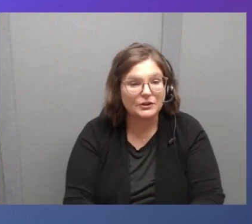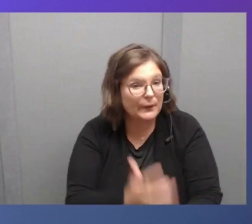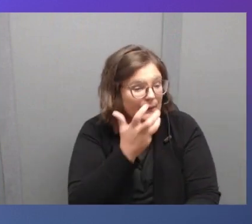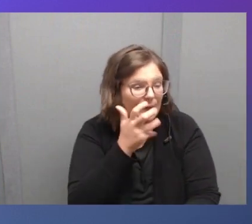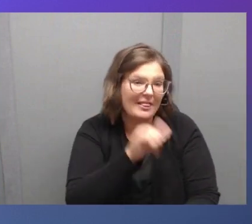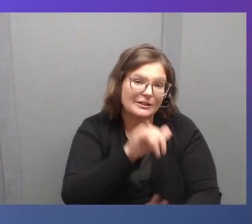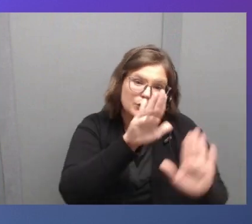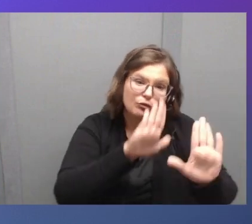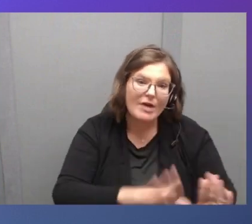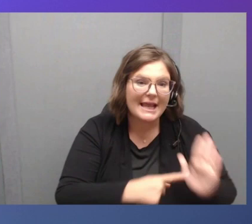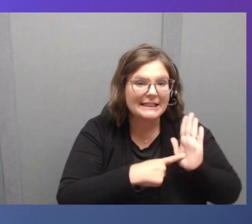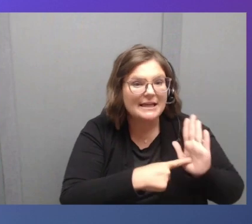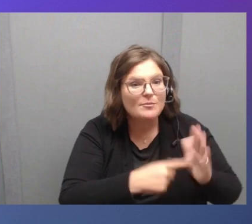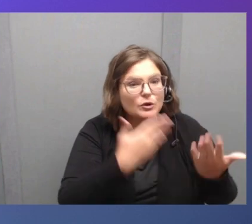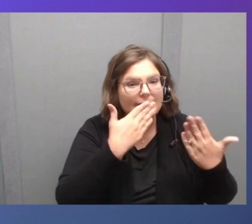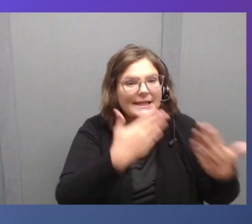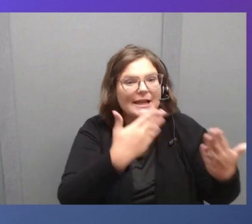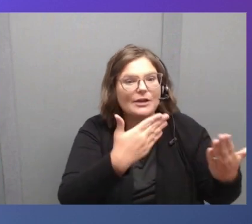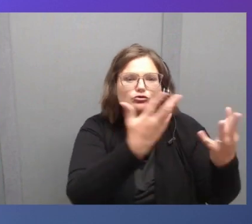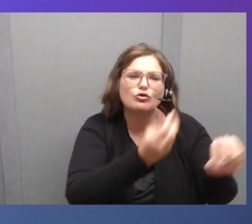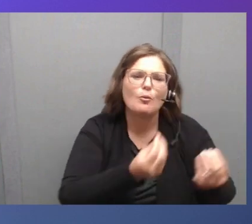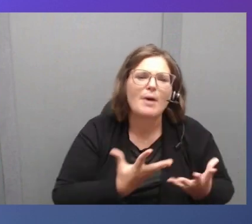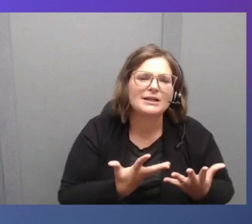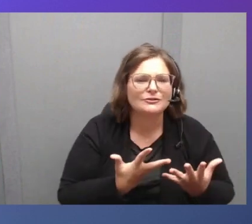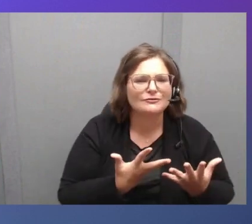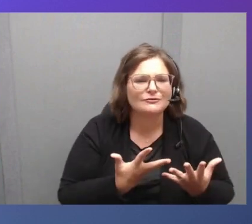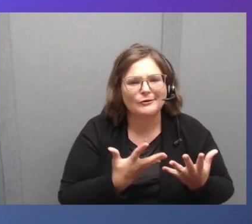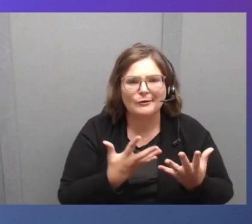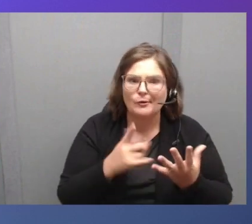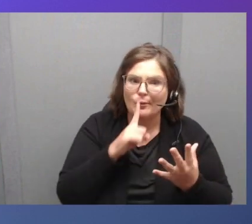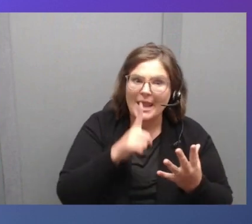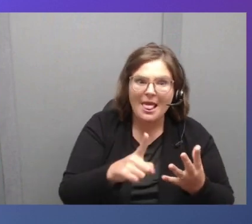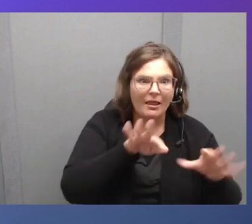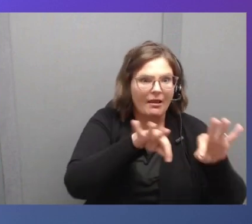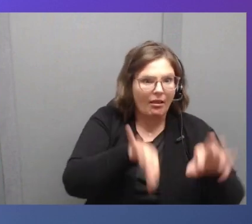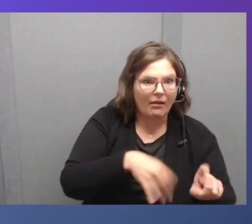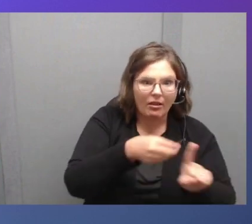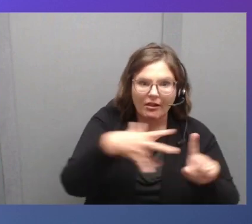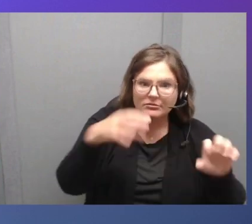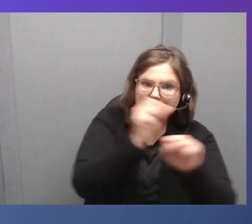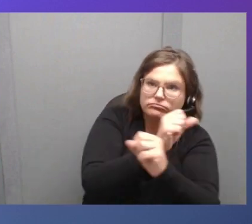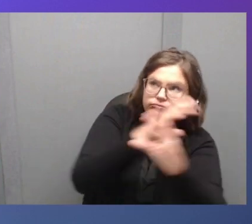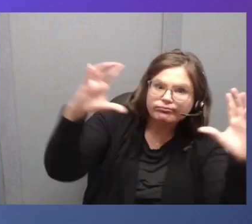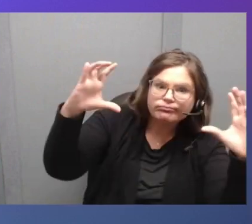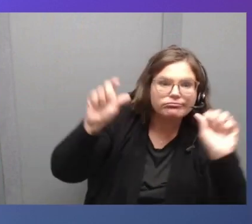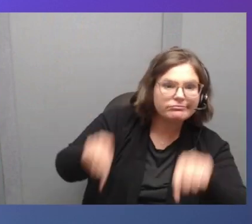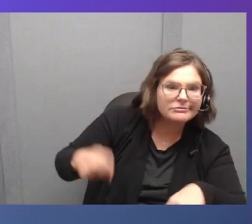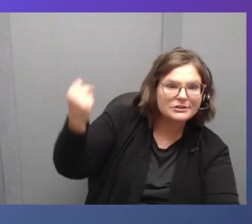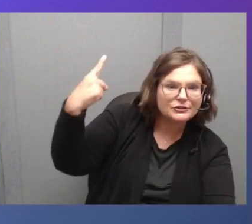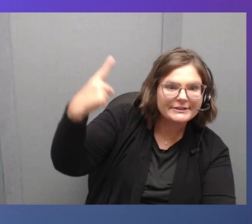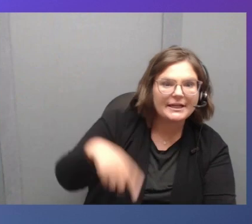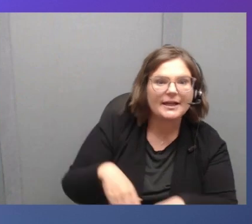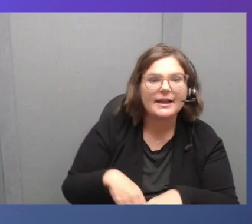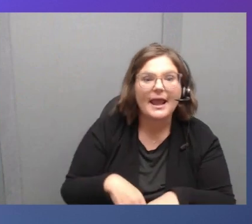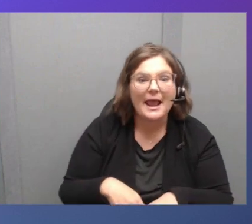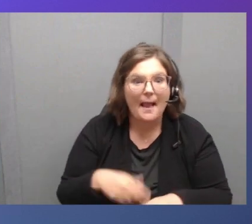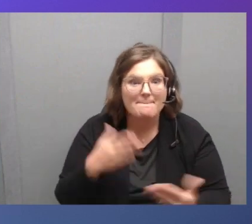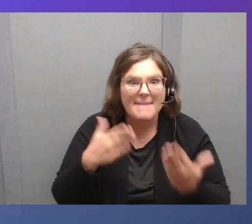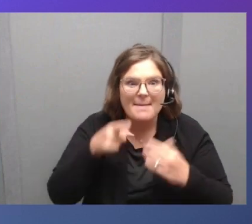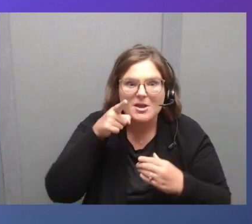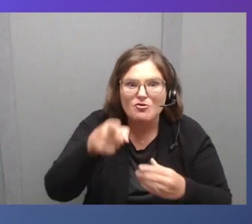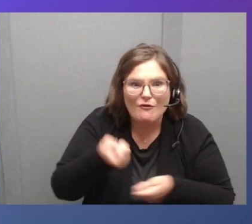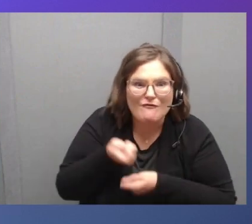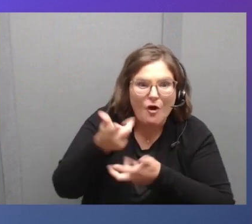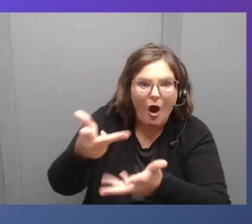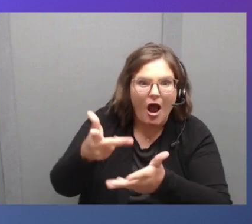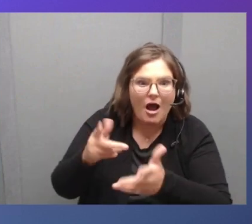for everything, for painting this awesome picture. But for customers who want to learn more, maybe you've excited some people out there. Certainly Where hope would